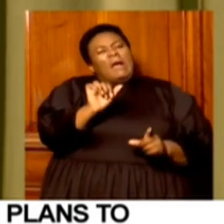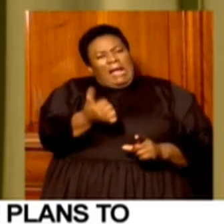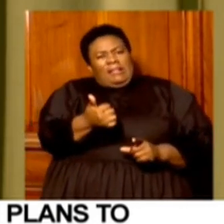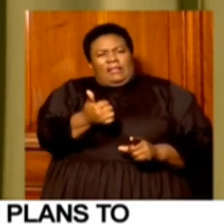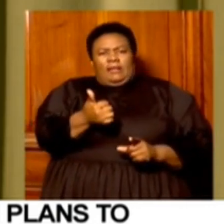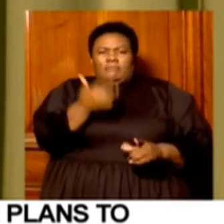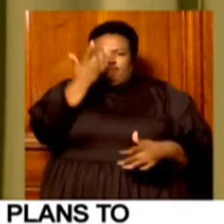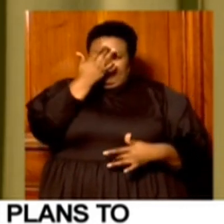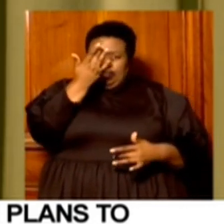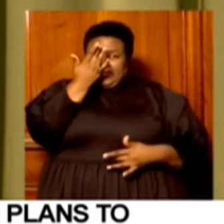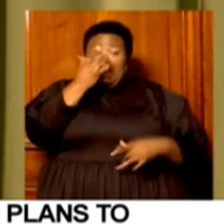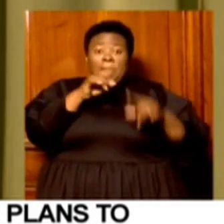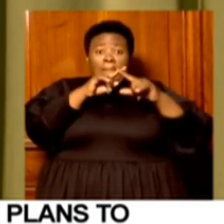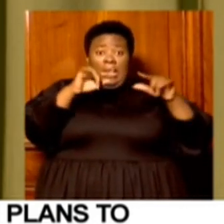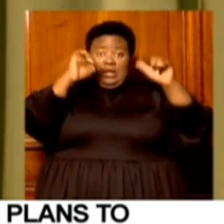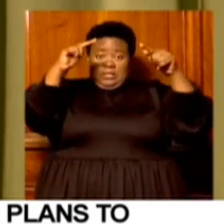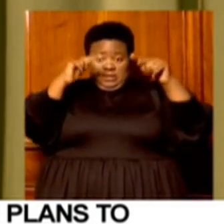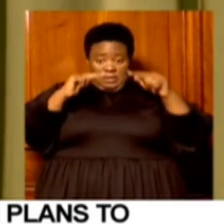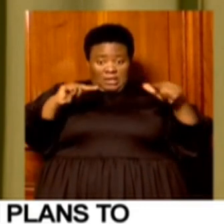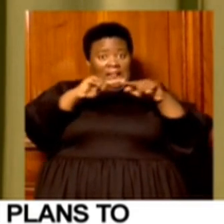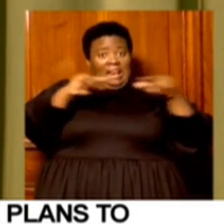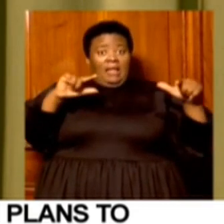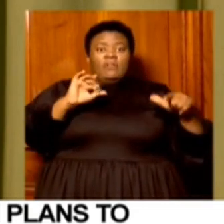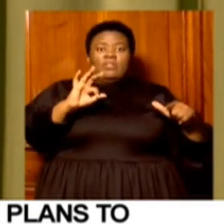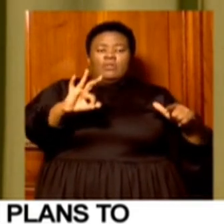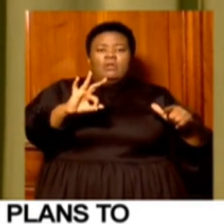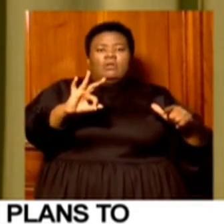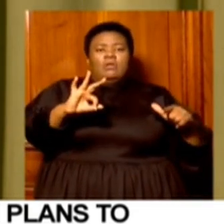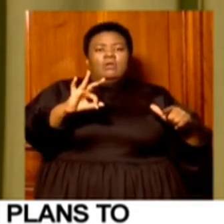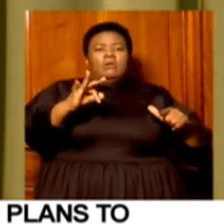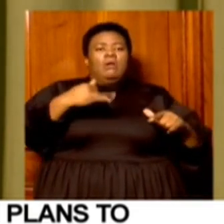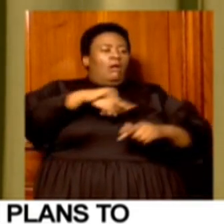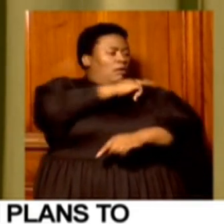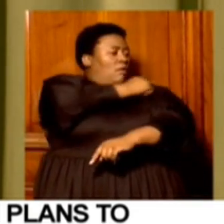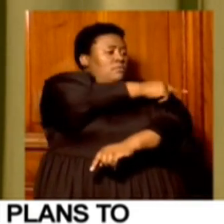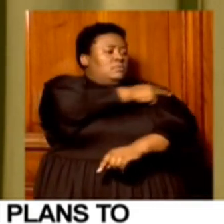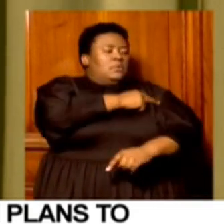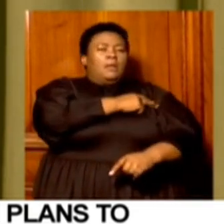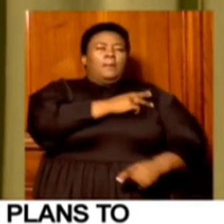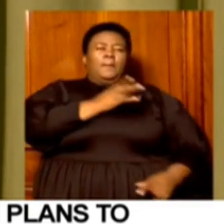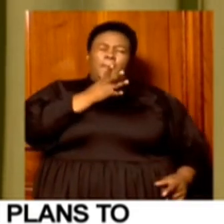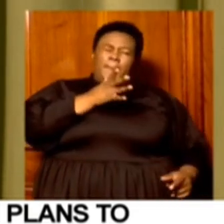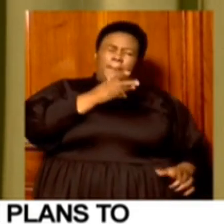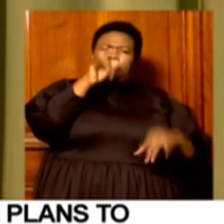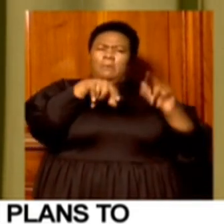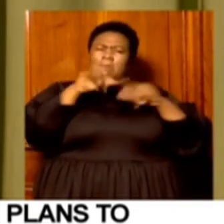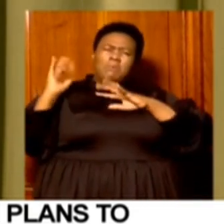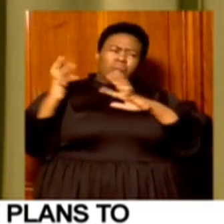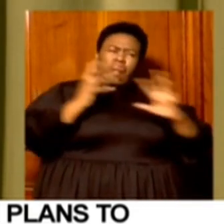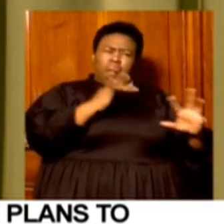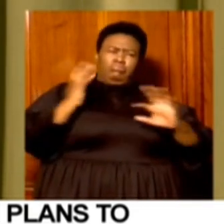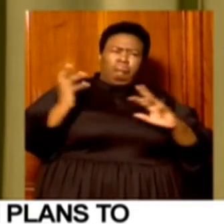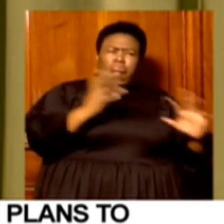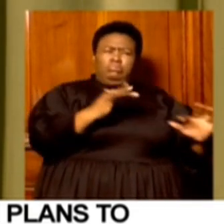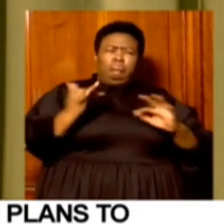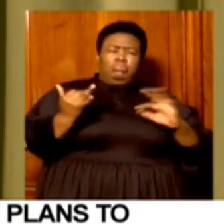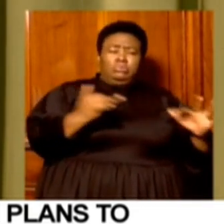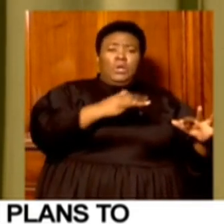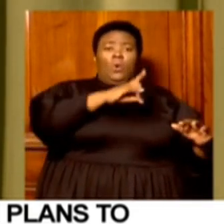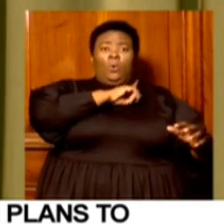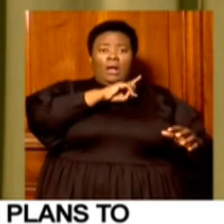opened under level 3, our hospitals were overwhelmed by people